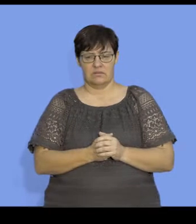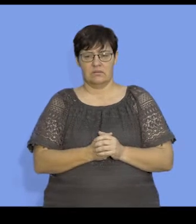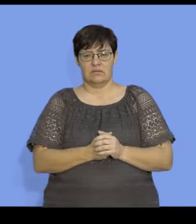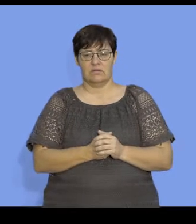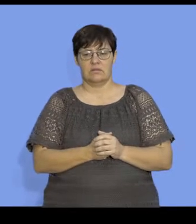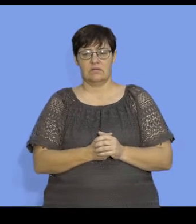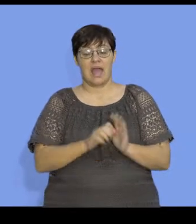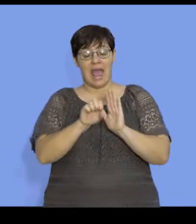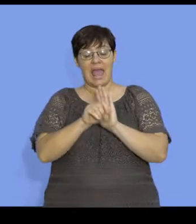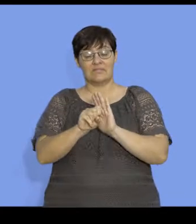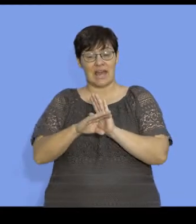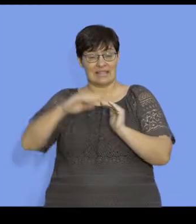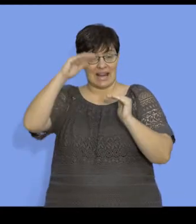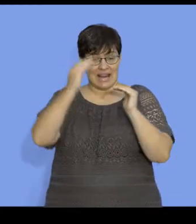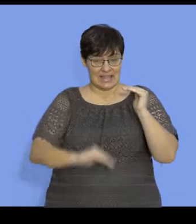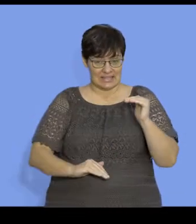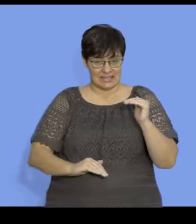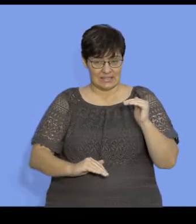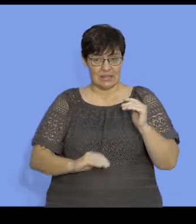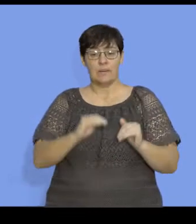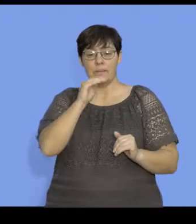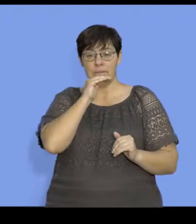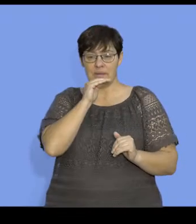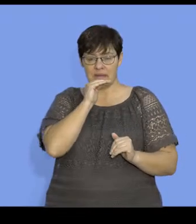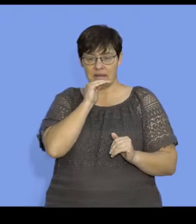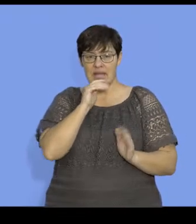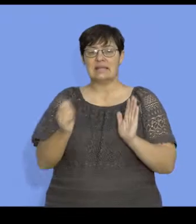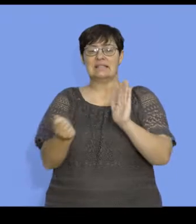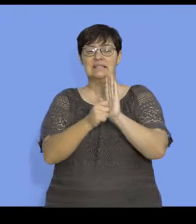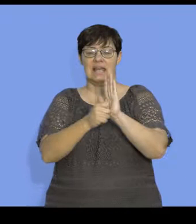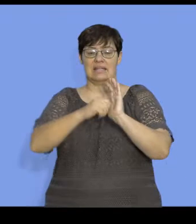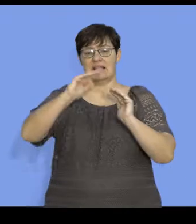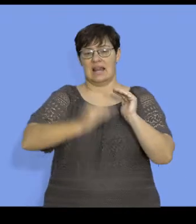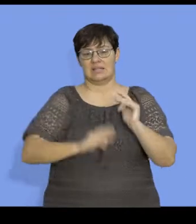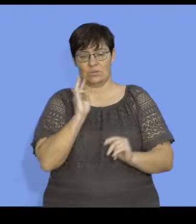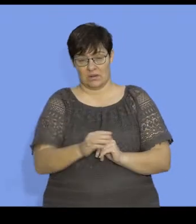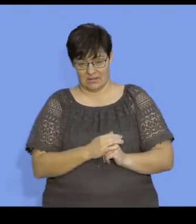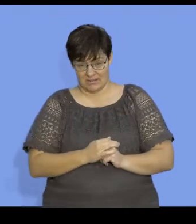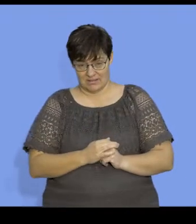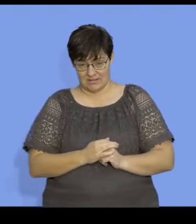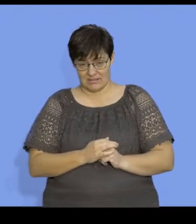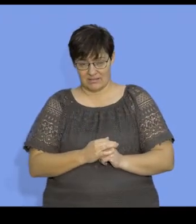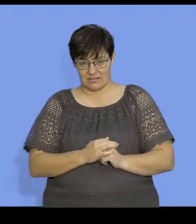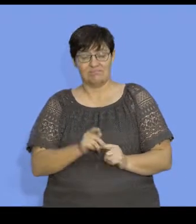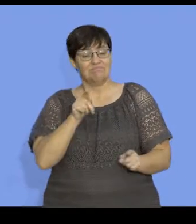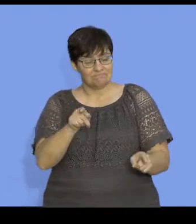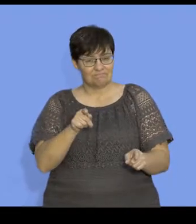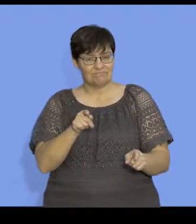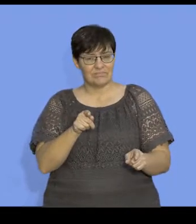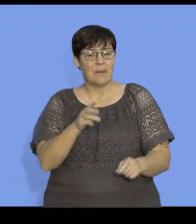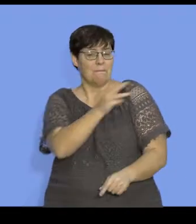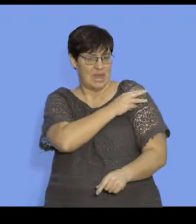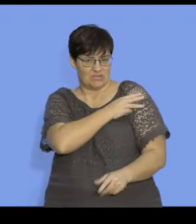a decrease in advertising will result in a decrease in sales. Clearly, these are